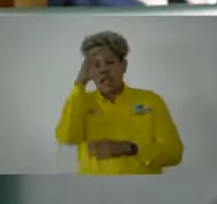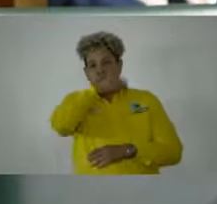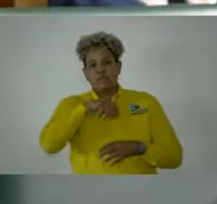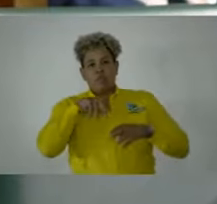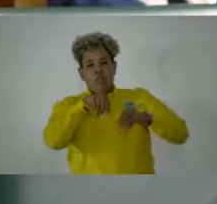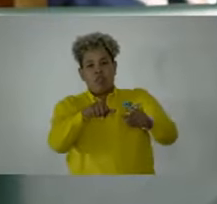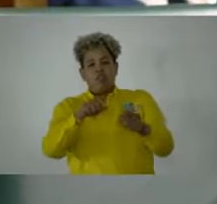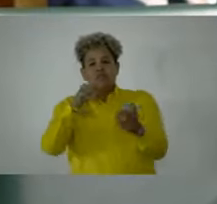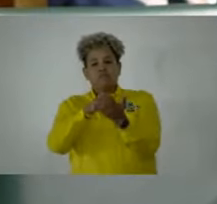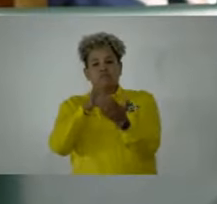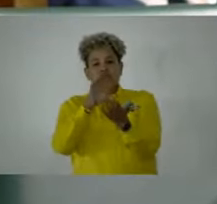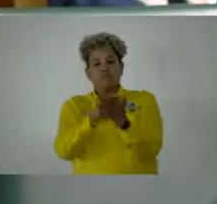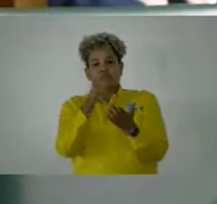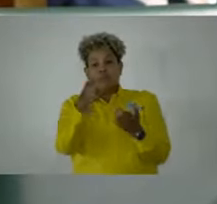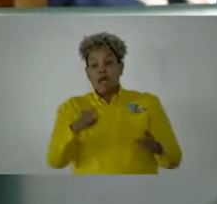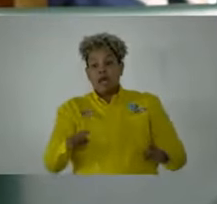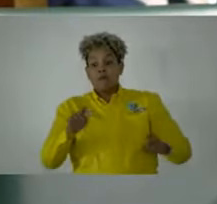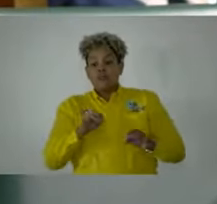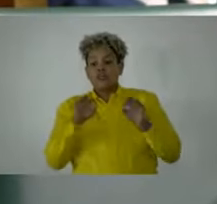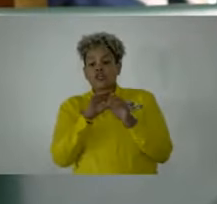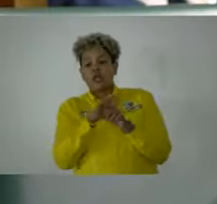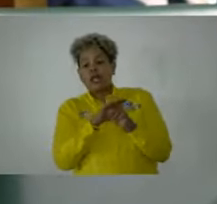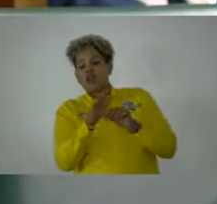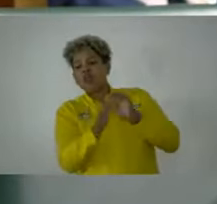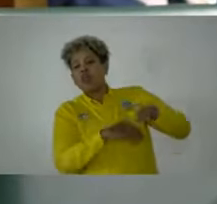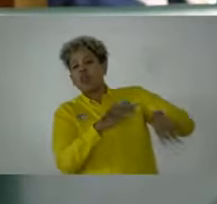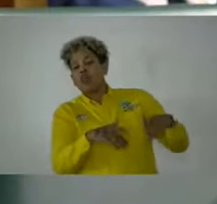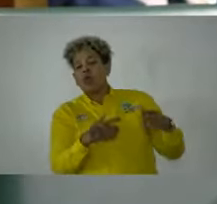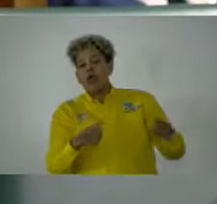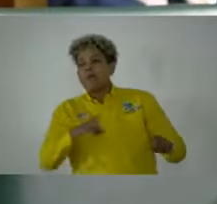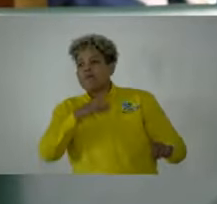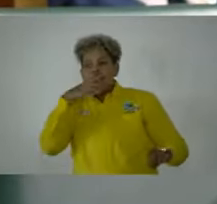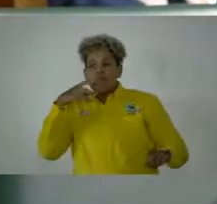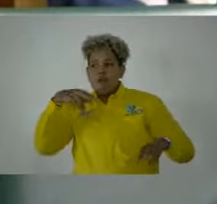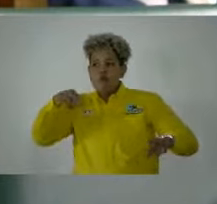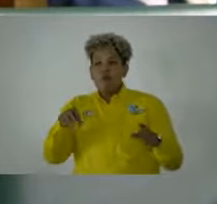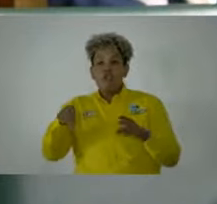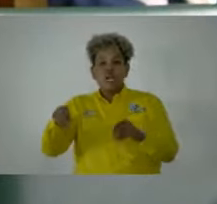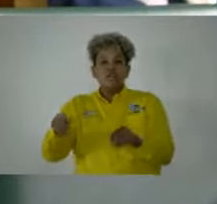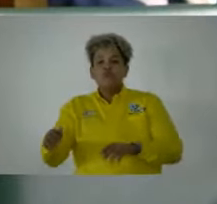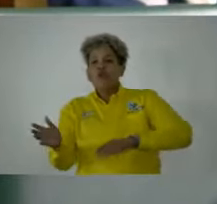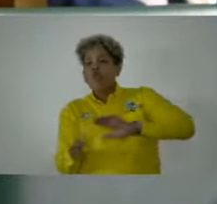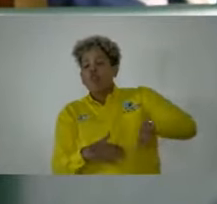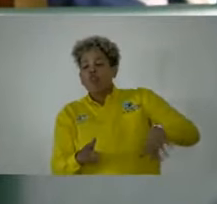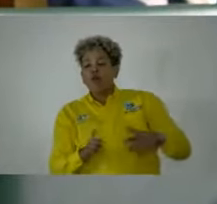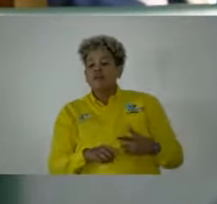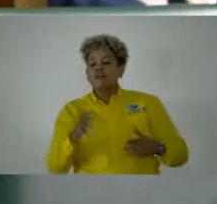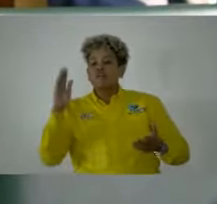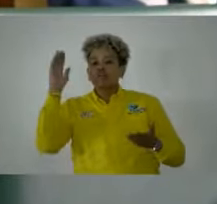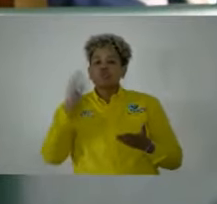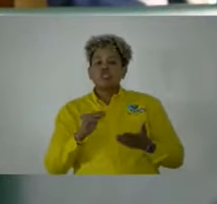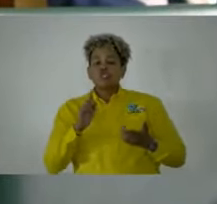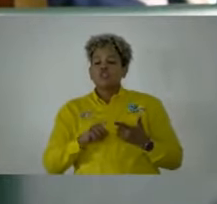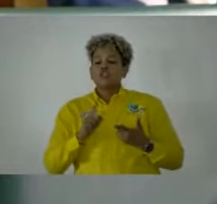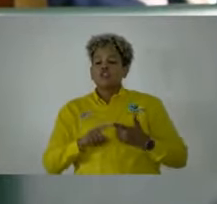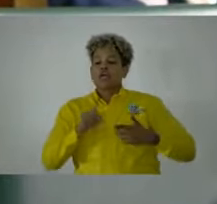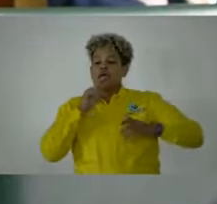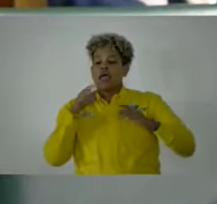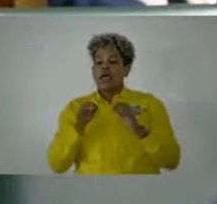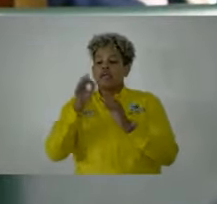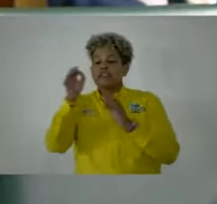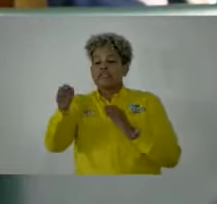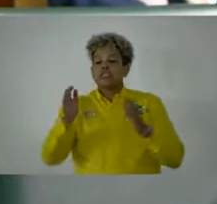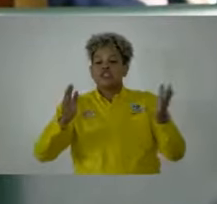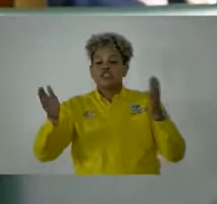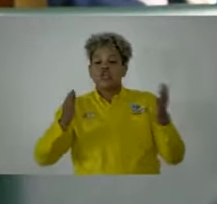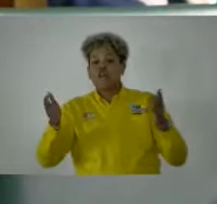that were tabled. Yeah. Critical areas are being neglected. Farm roads expenditure has been reduced. Extension